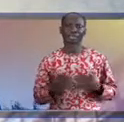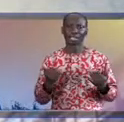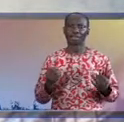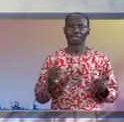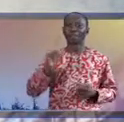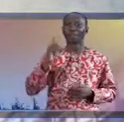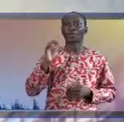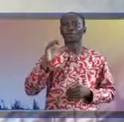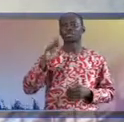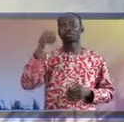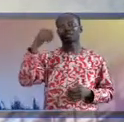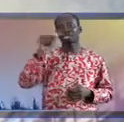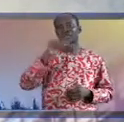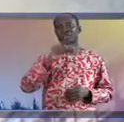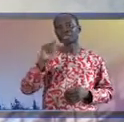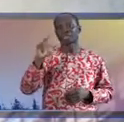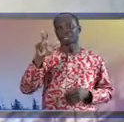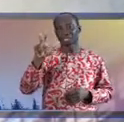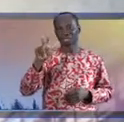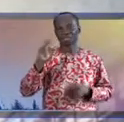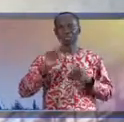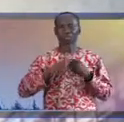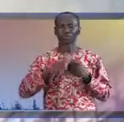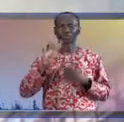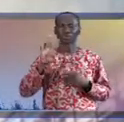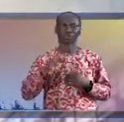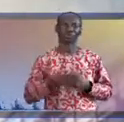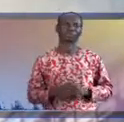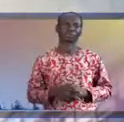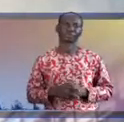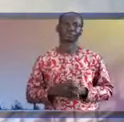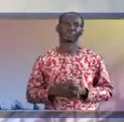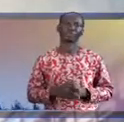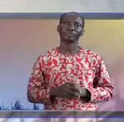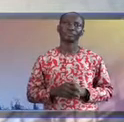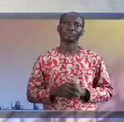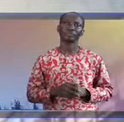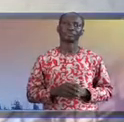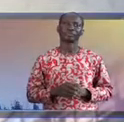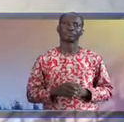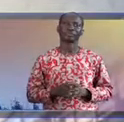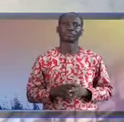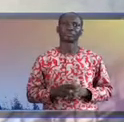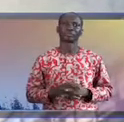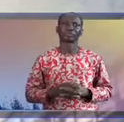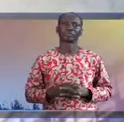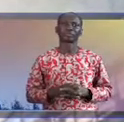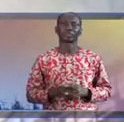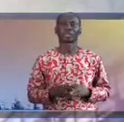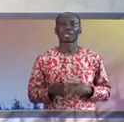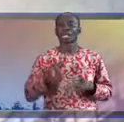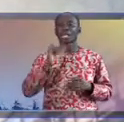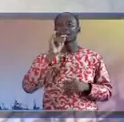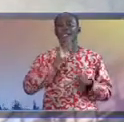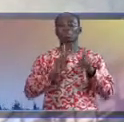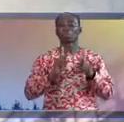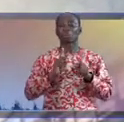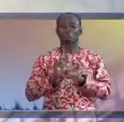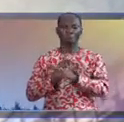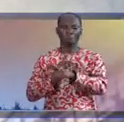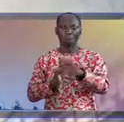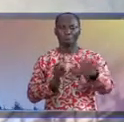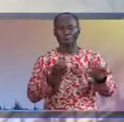enan. Let us continue with verses 3 and 4. He says, all ate the